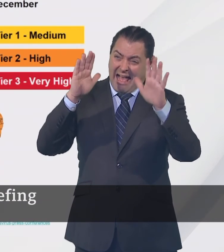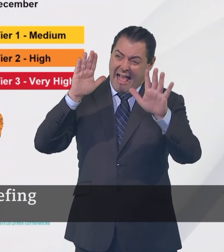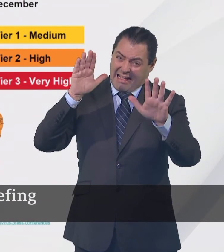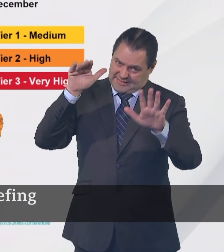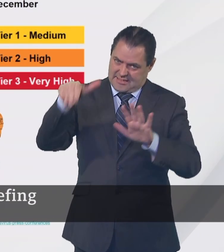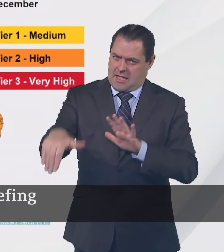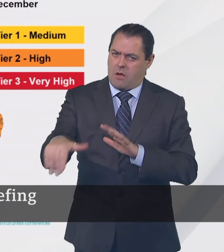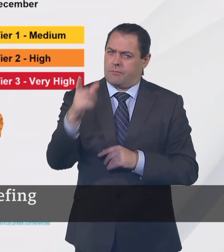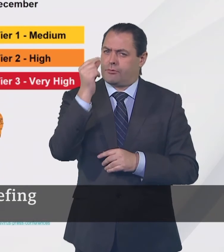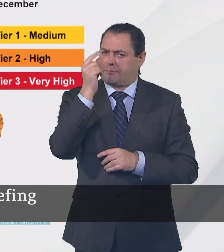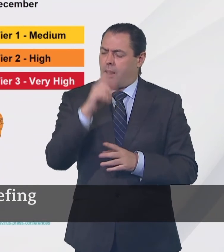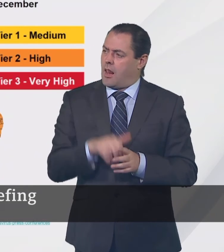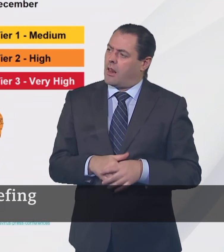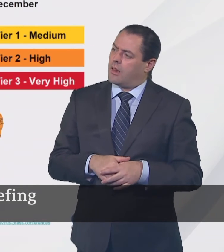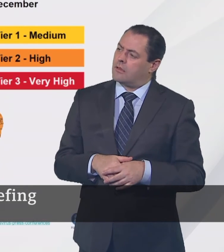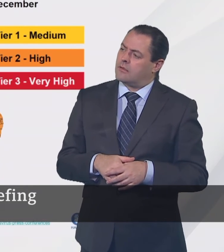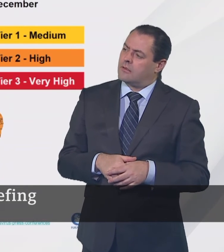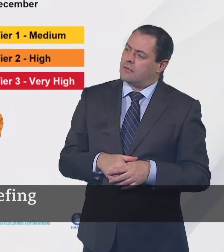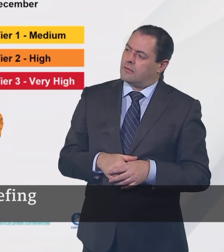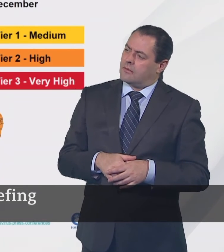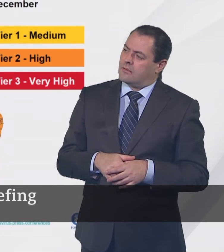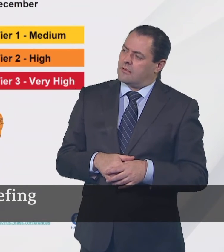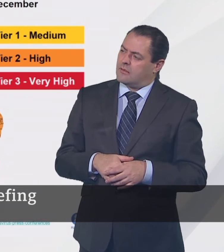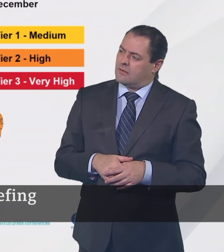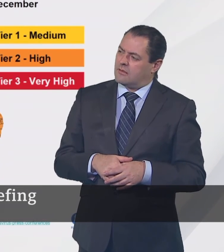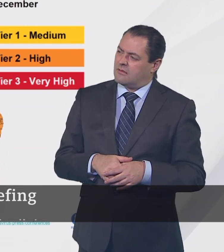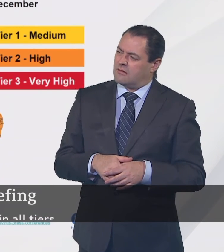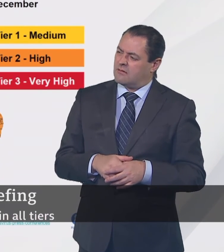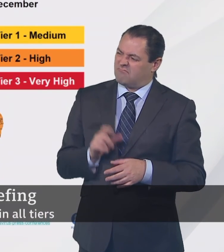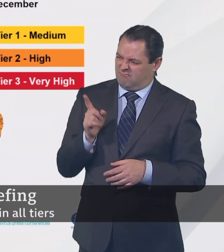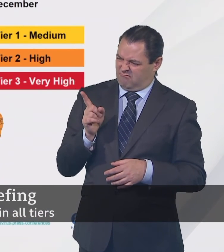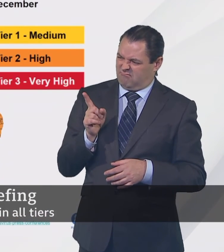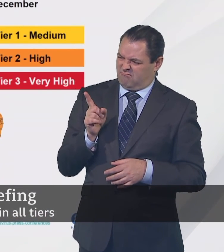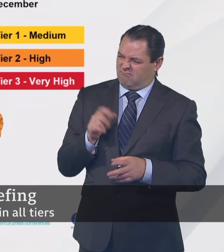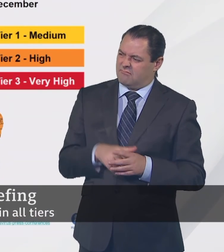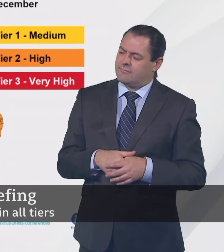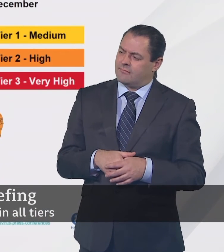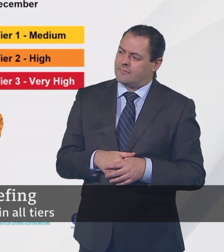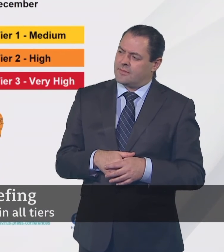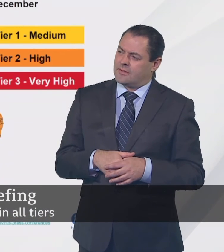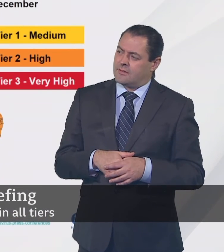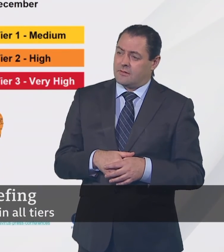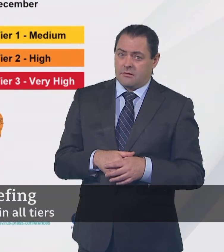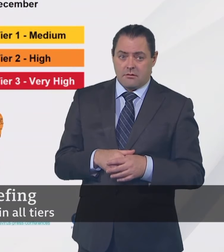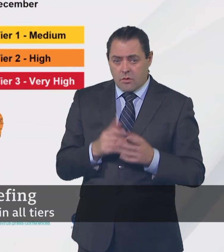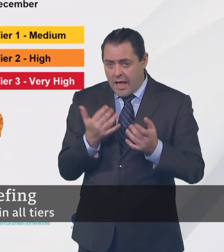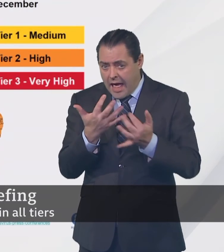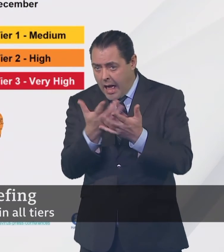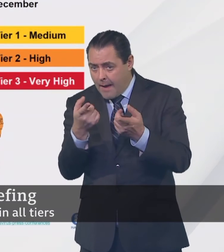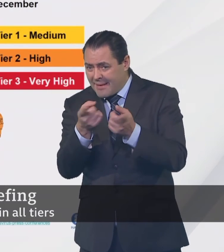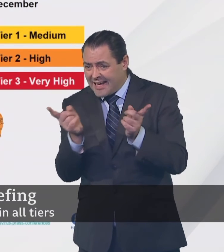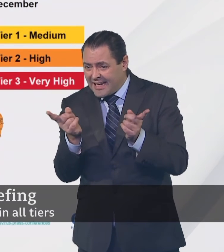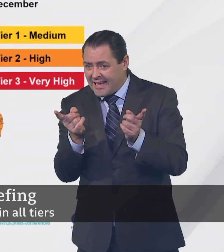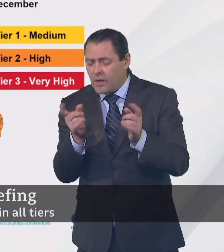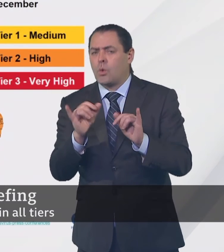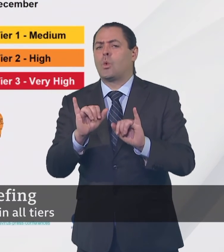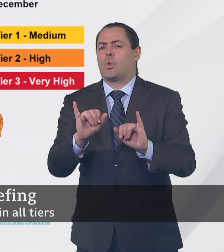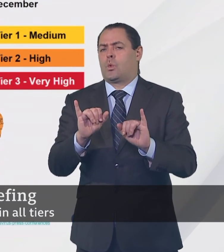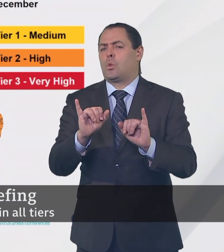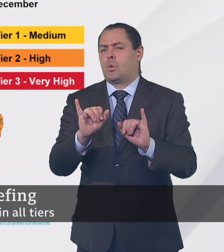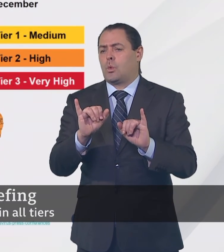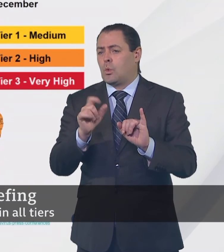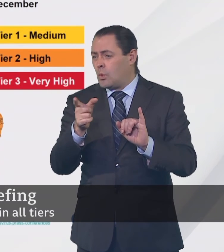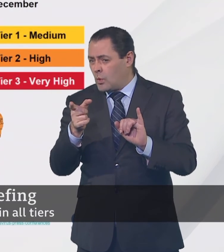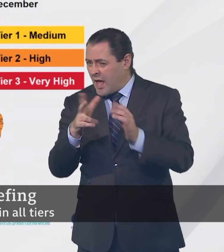the two situations in particular, three situations we would use this, is if there's a lot of the virus around, it needs to come down. If the